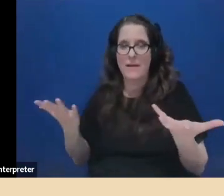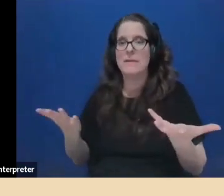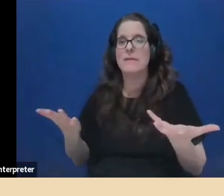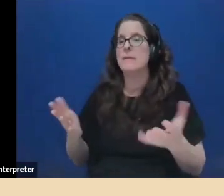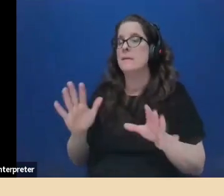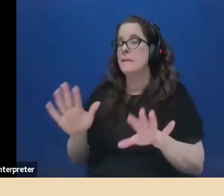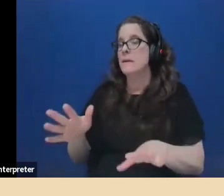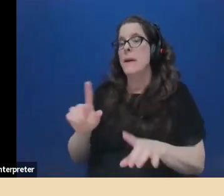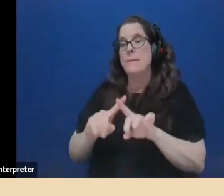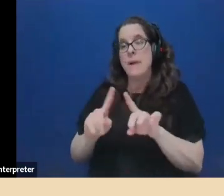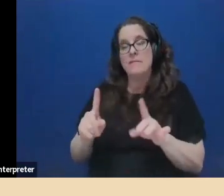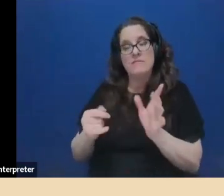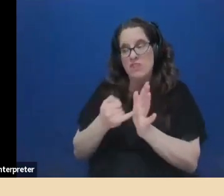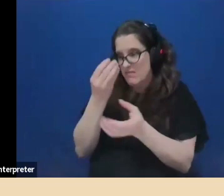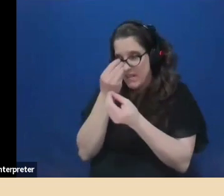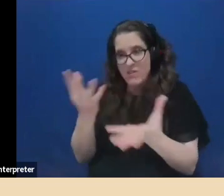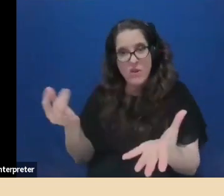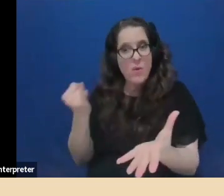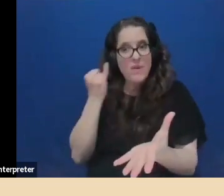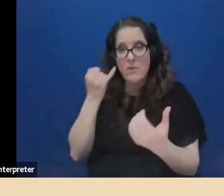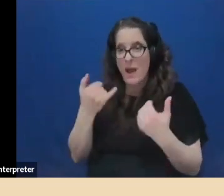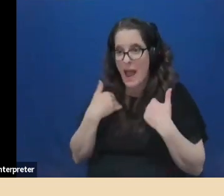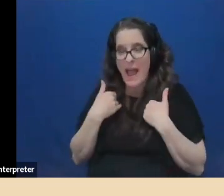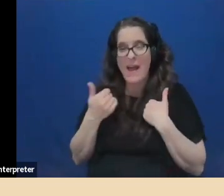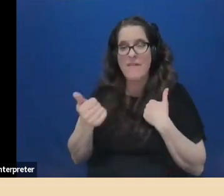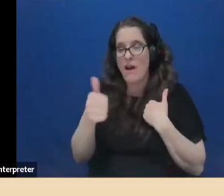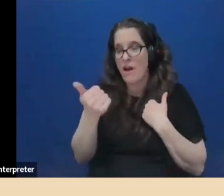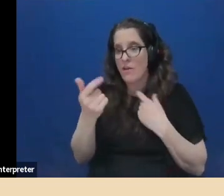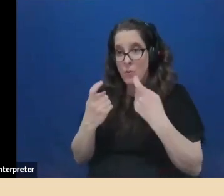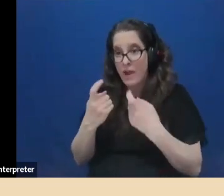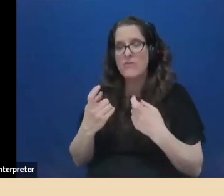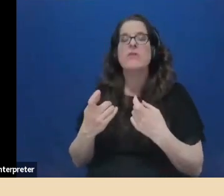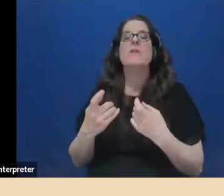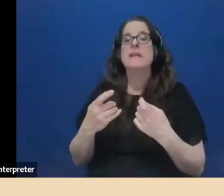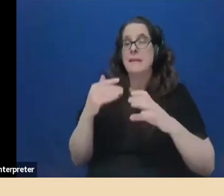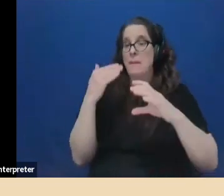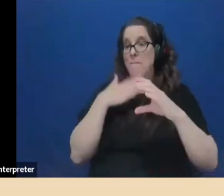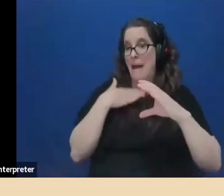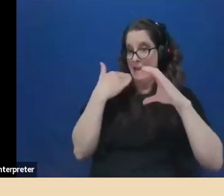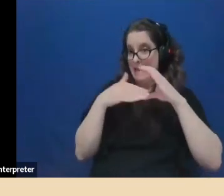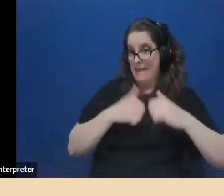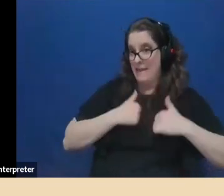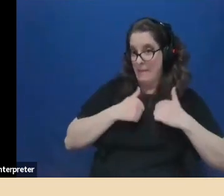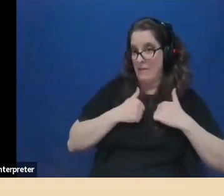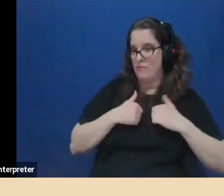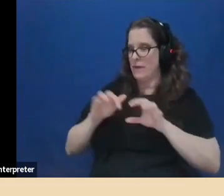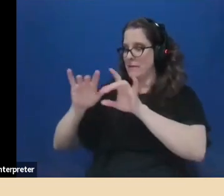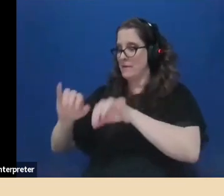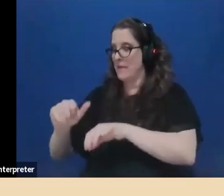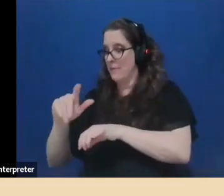free if you have any questions. I left my email address in the chat. Please feel free to email me. If